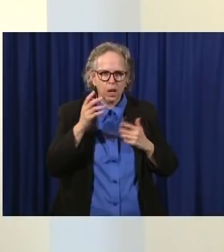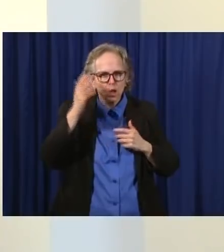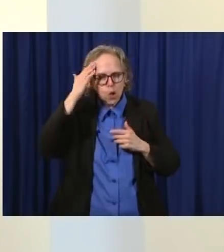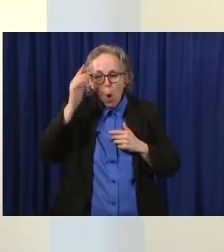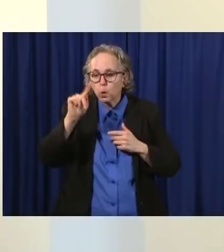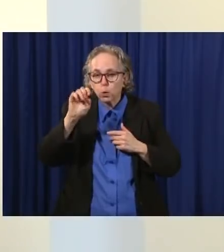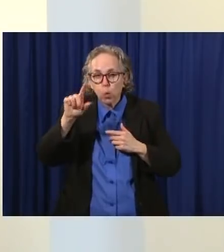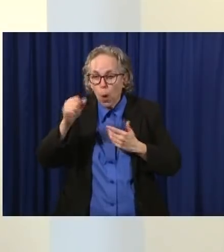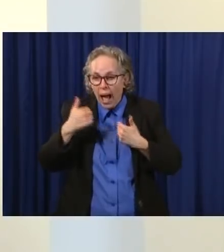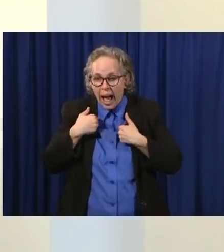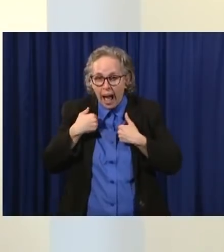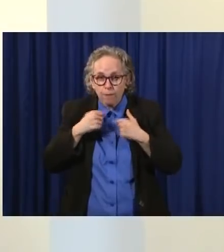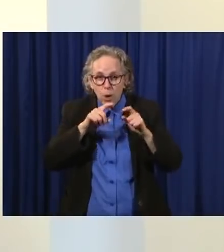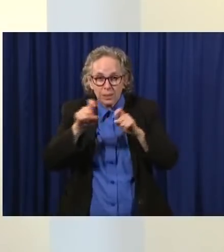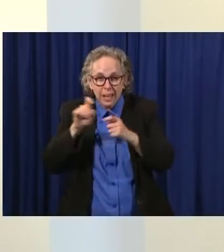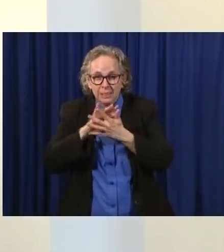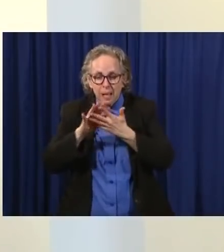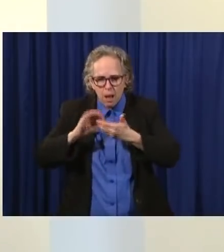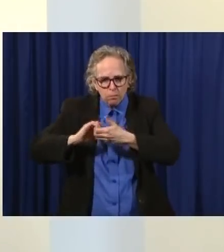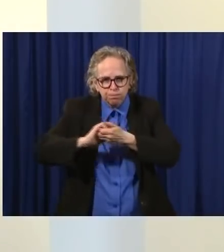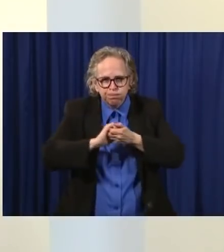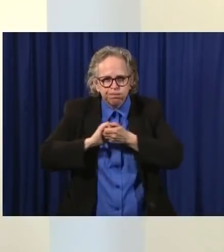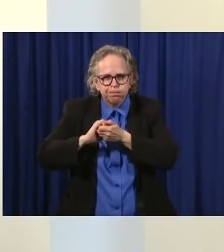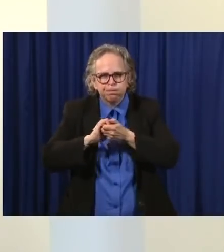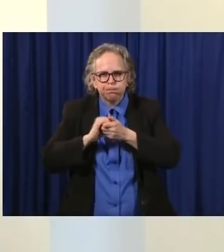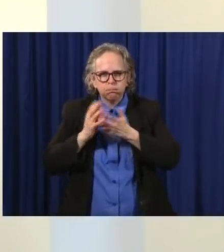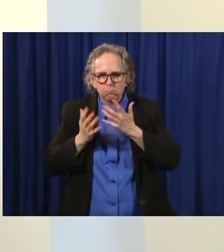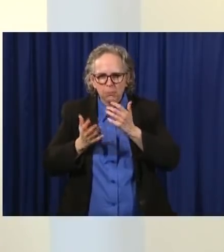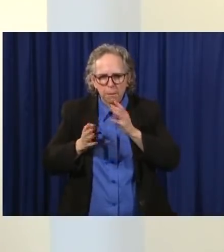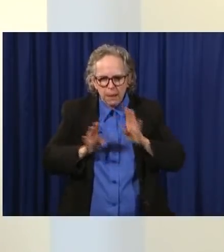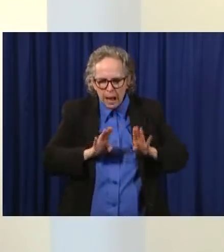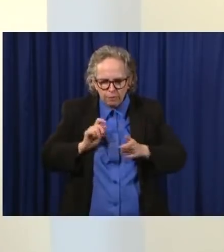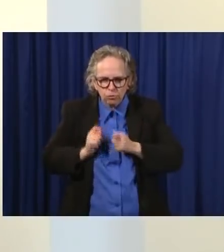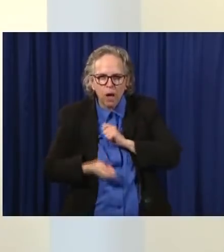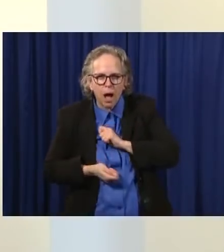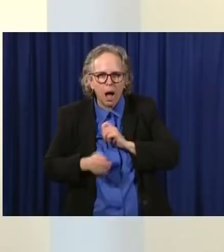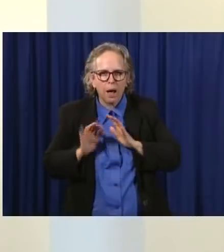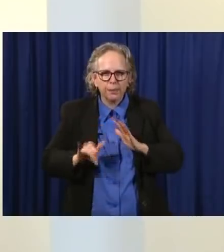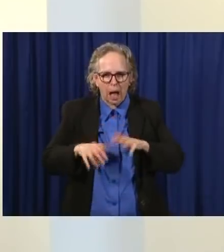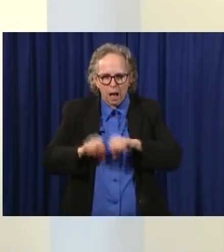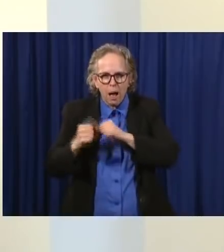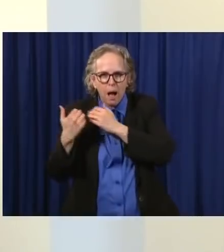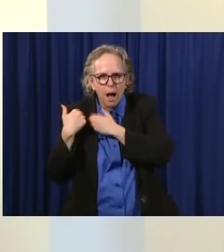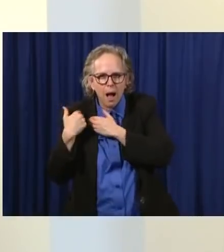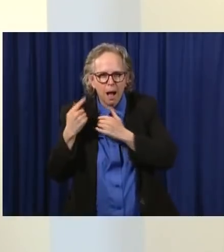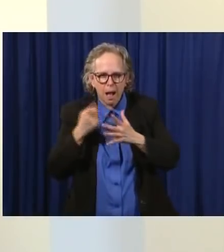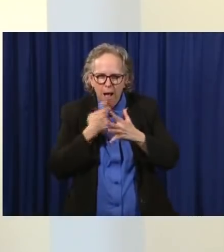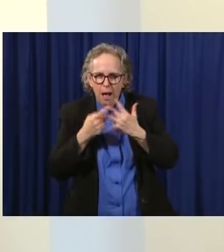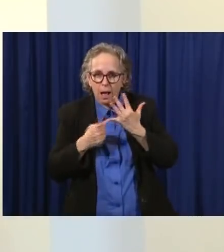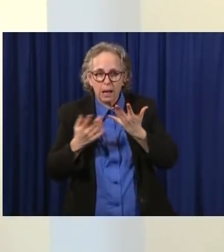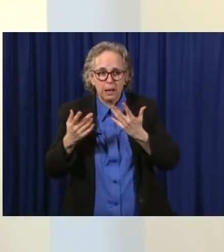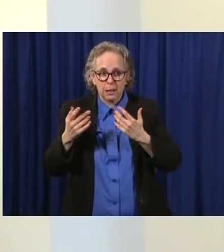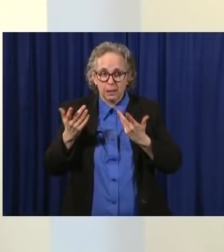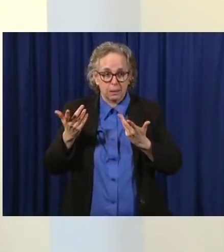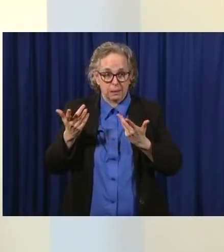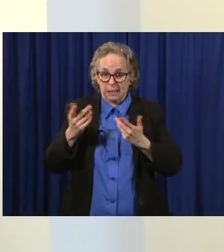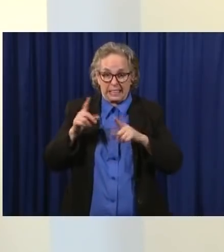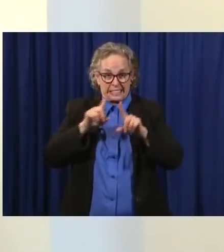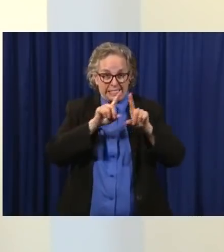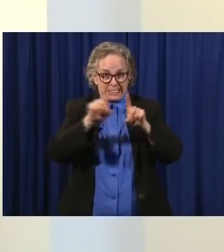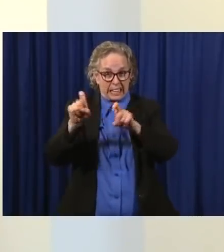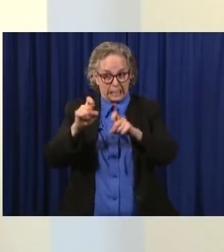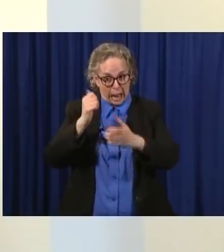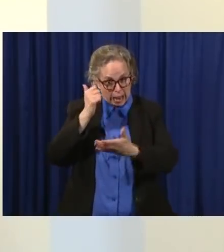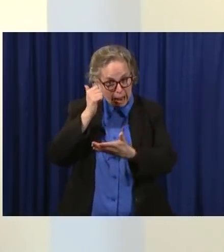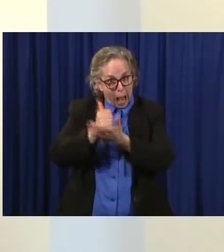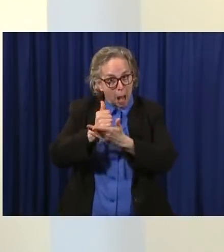cautiously. Stopping the spread of the disease is what we're after. Testing doesn't stop the disease. It helps us know if you have it.